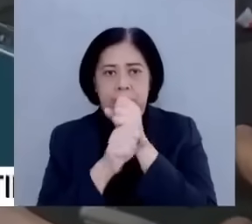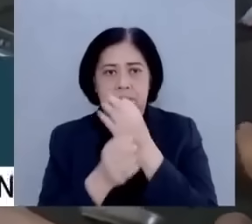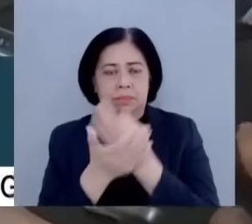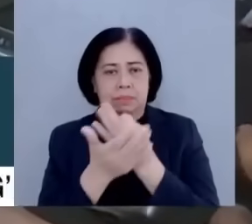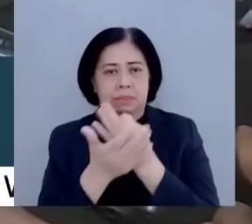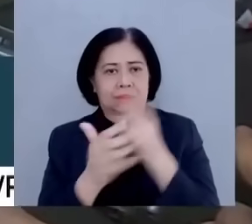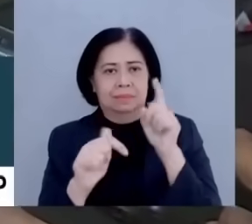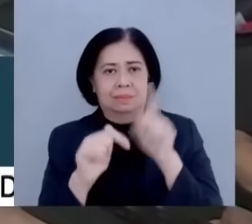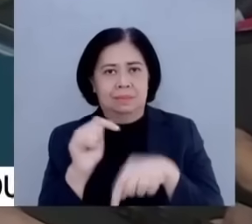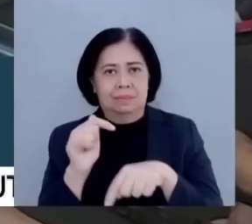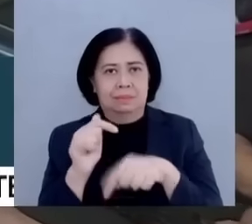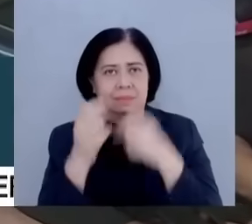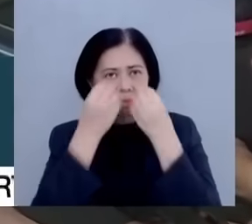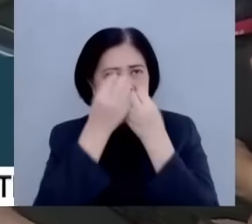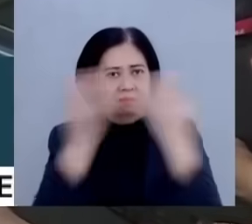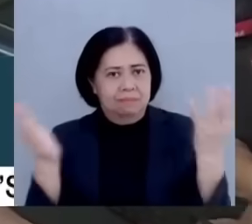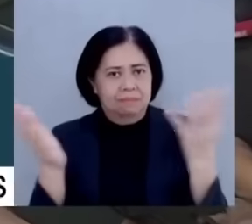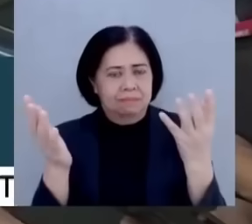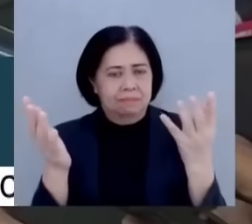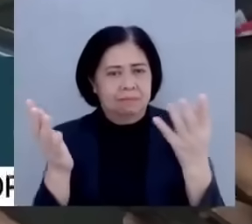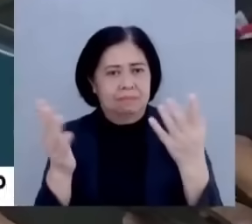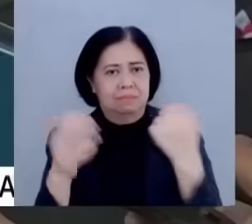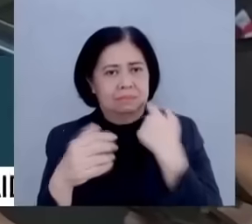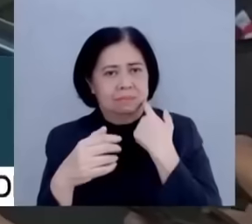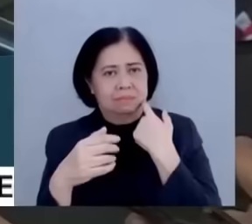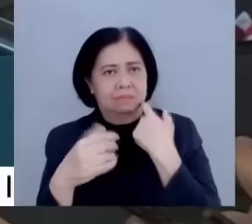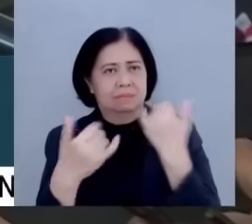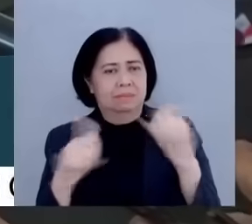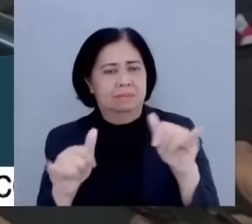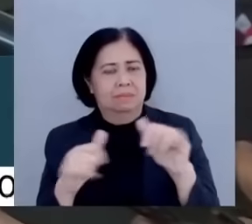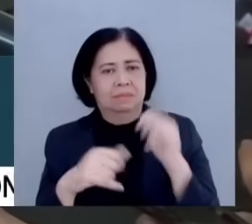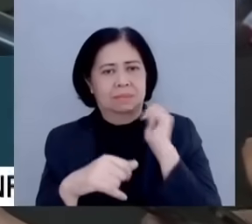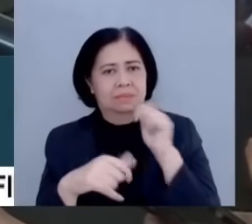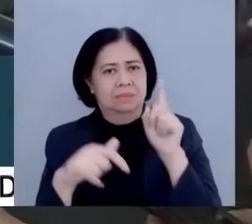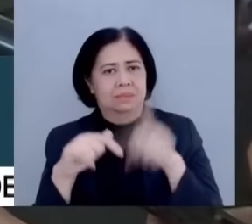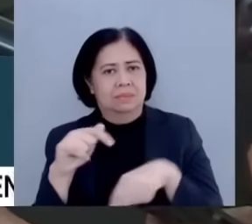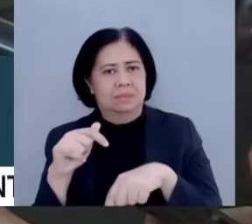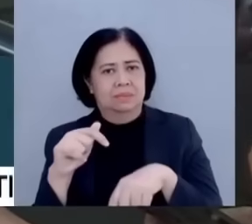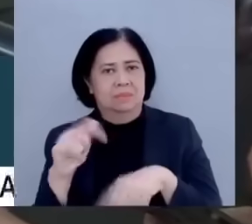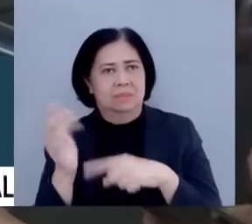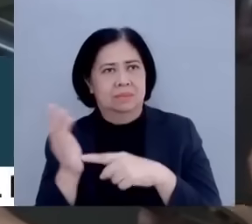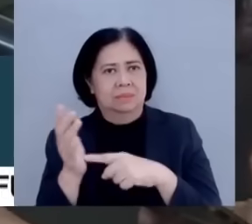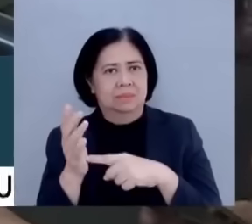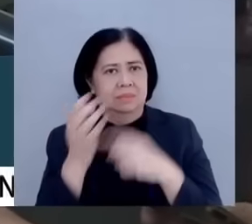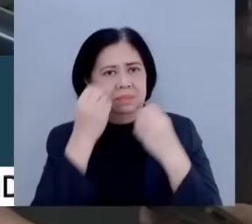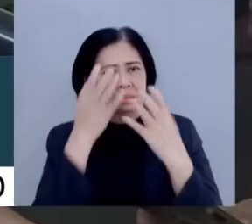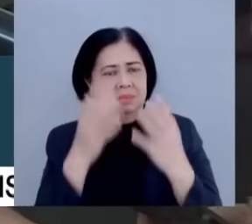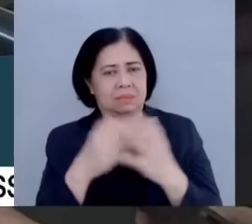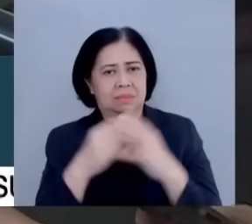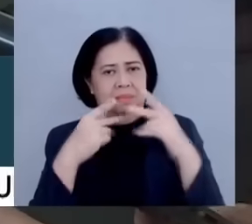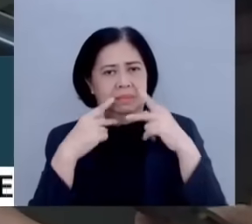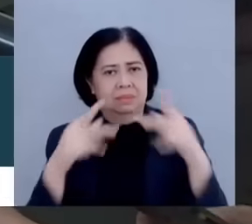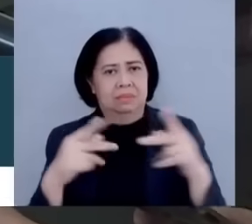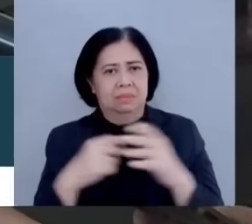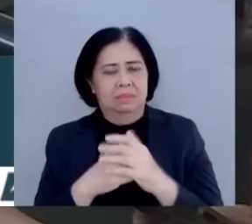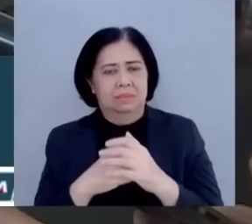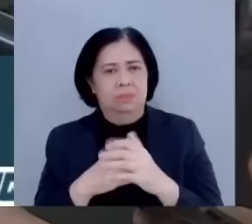be divulged. Sinasabi ko pa rin yan. They cannot be divulged in public. It